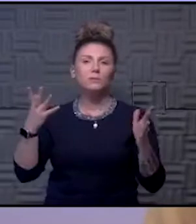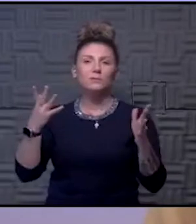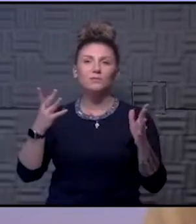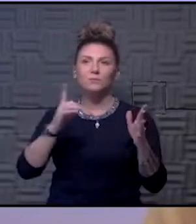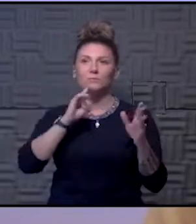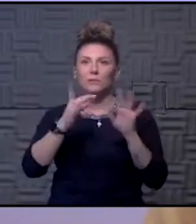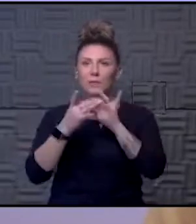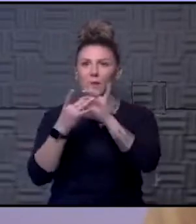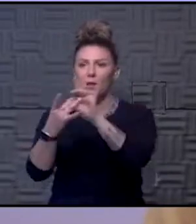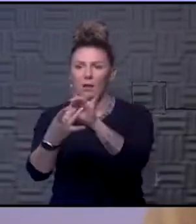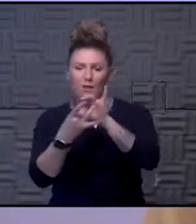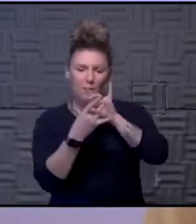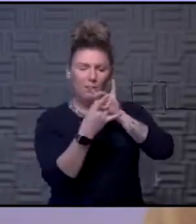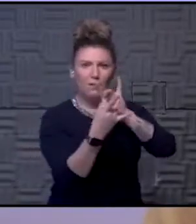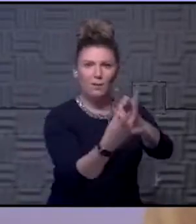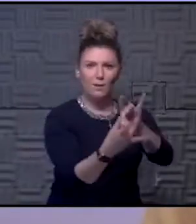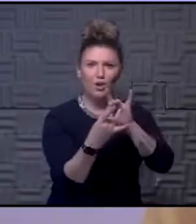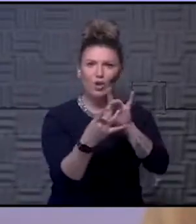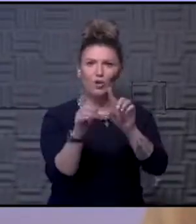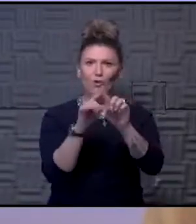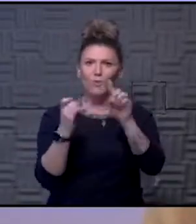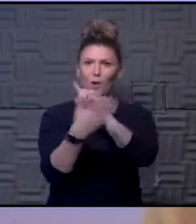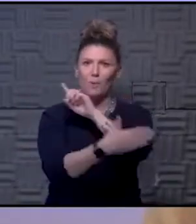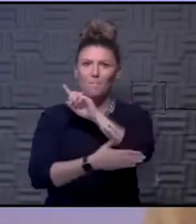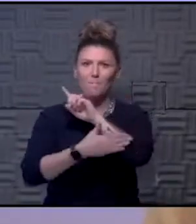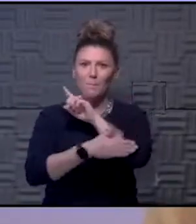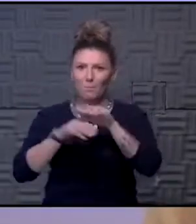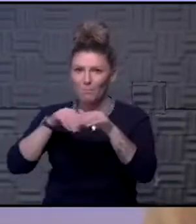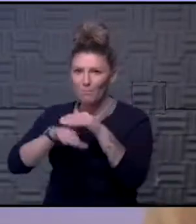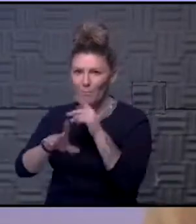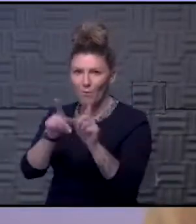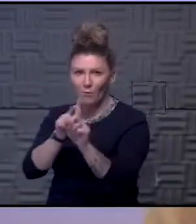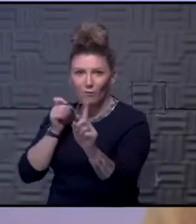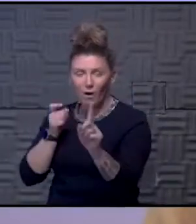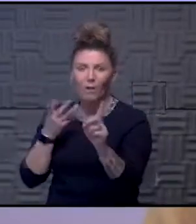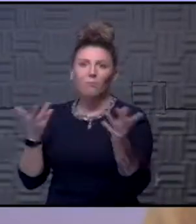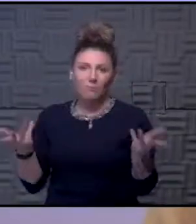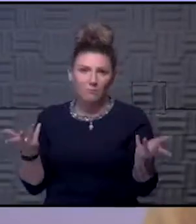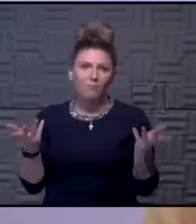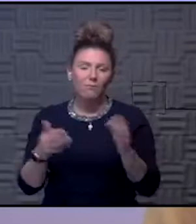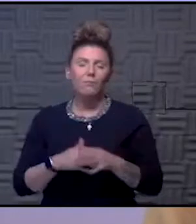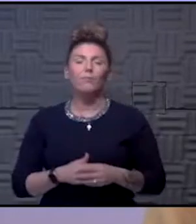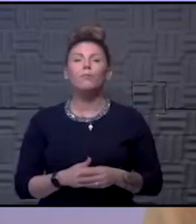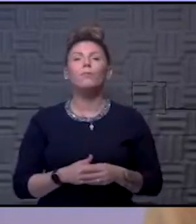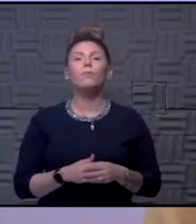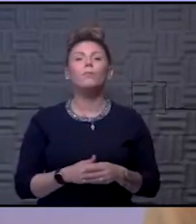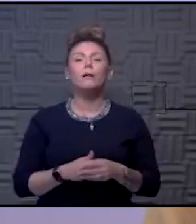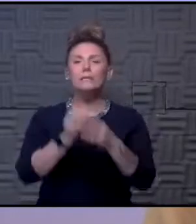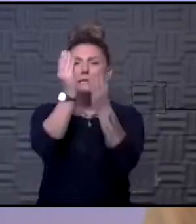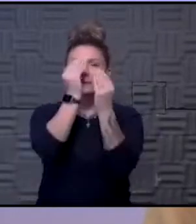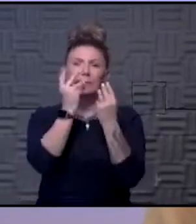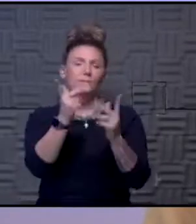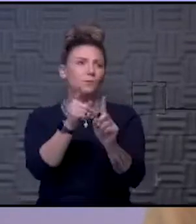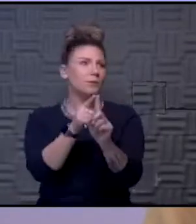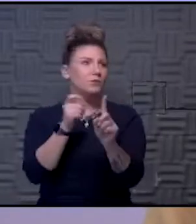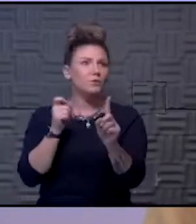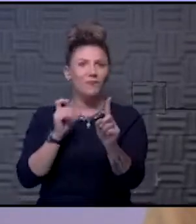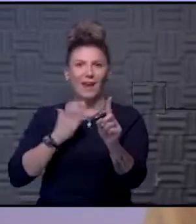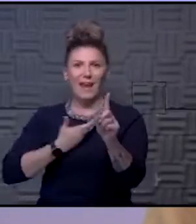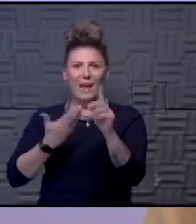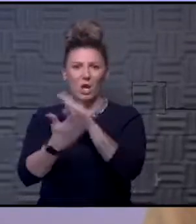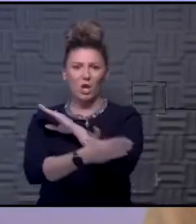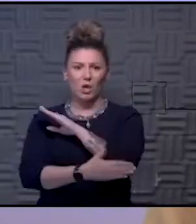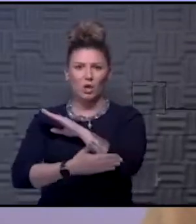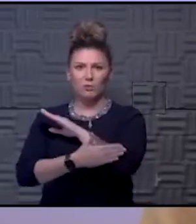connected to our countries of origin too, and we have had information coming from our countries that